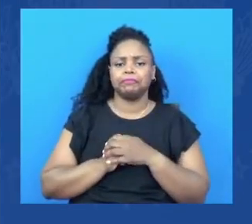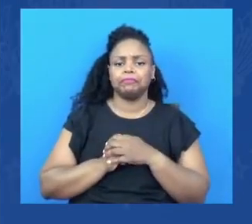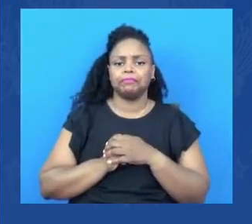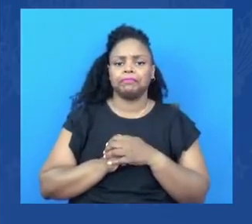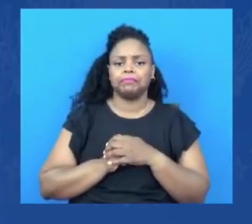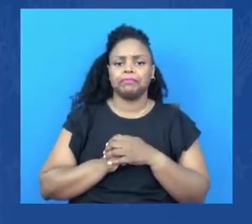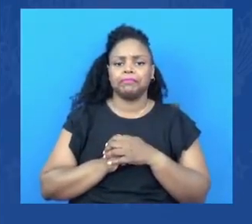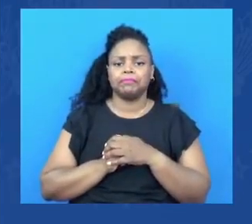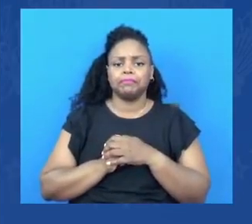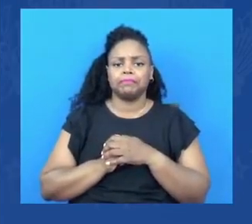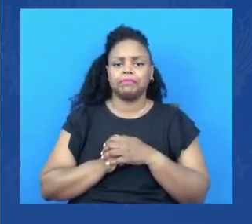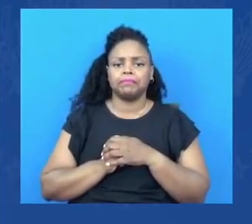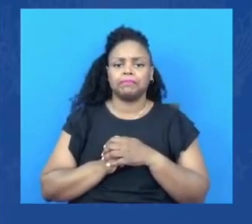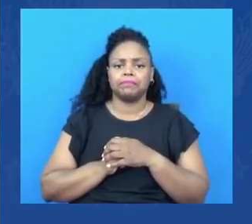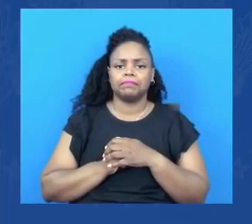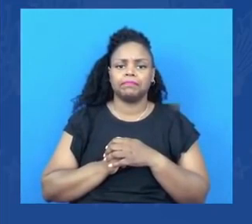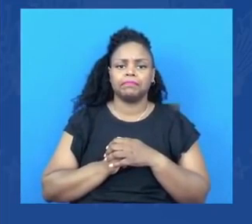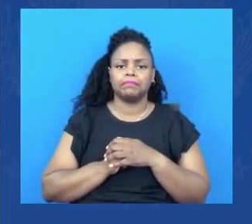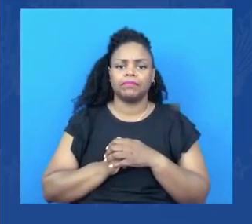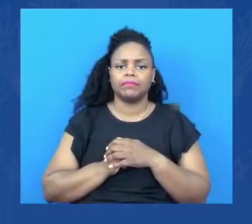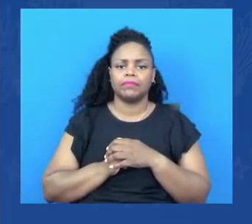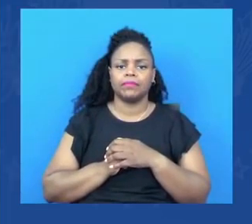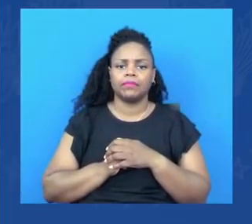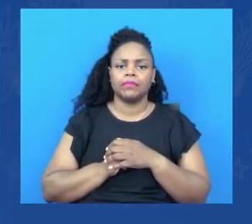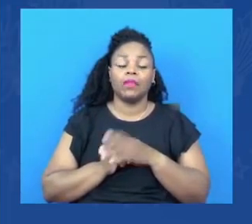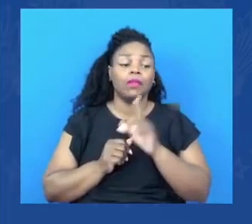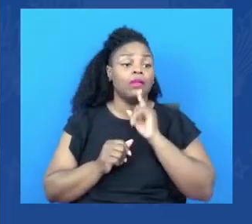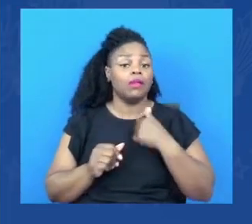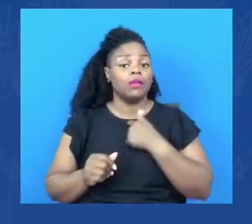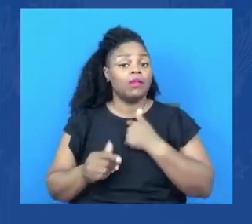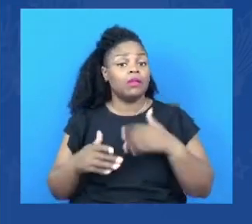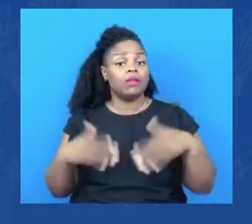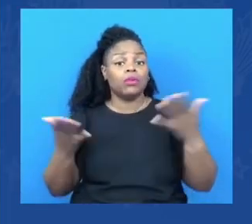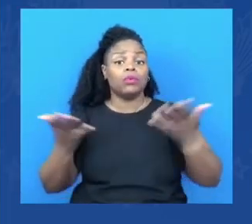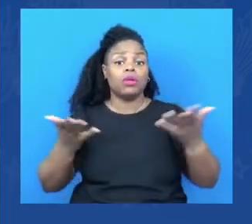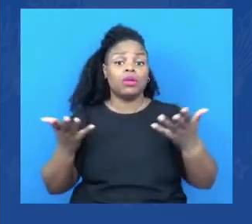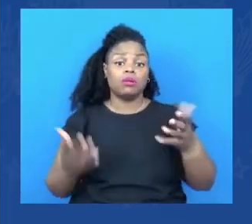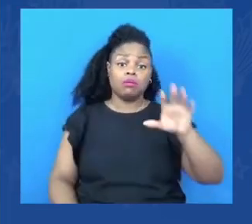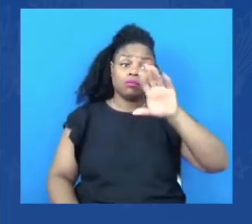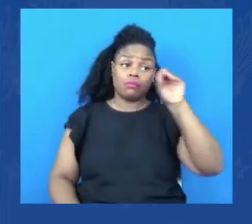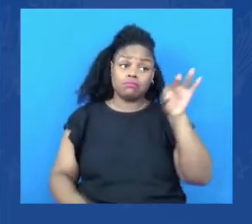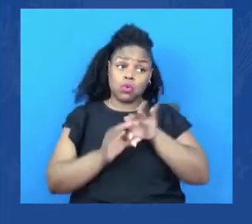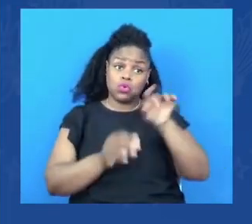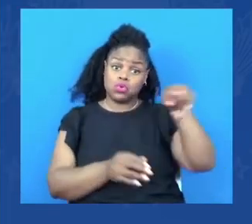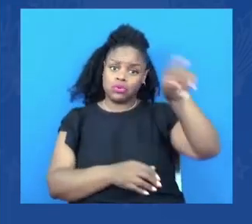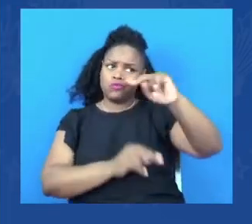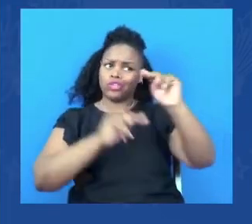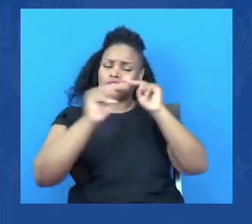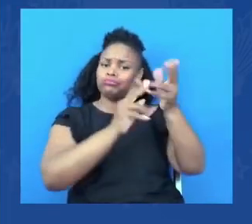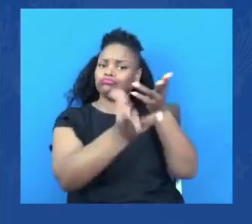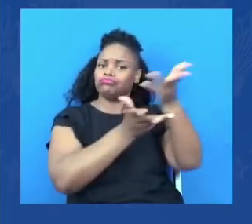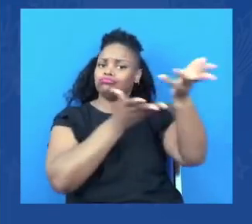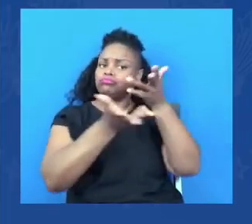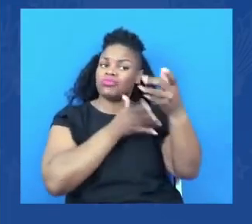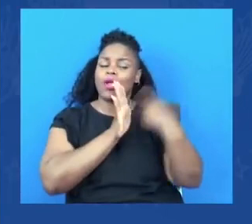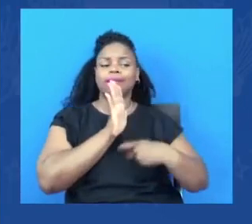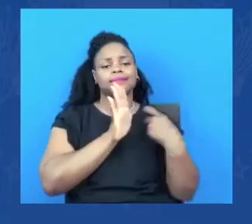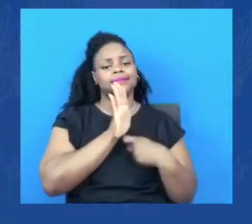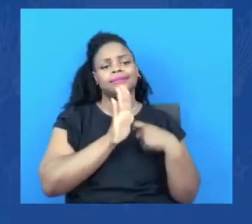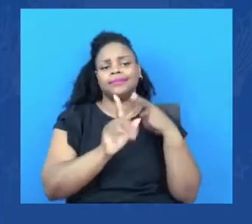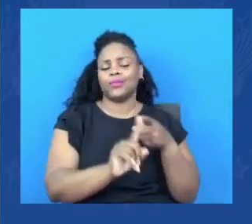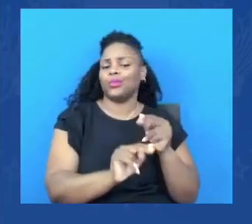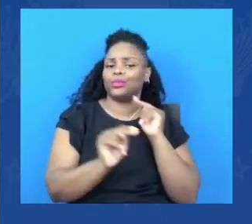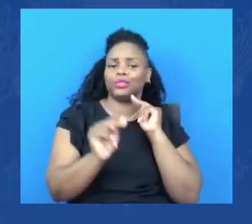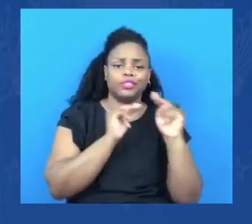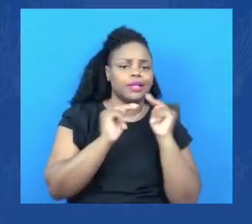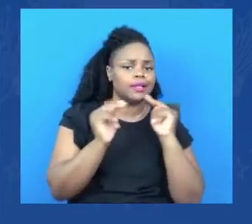negotiate with the company based on a fair price, one that reflects the cost of the research and development and the